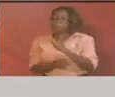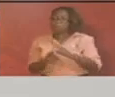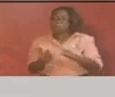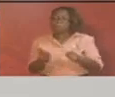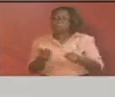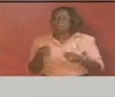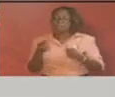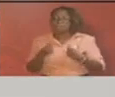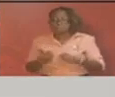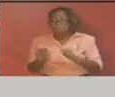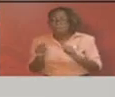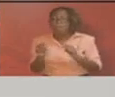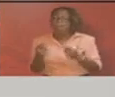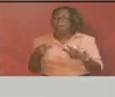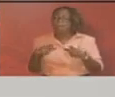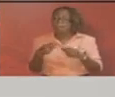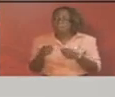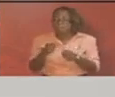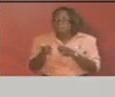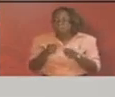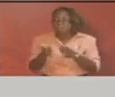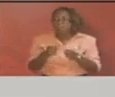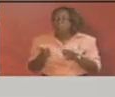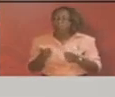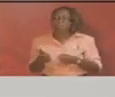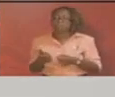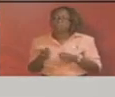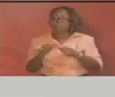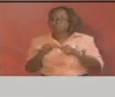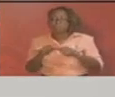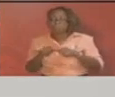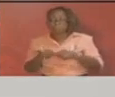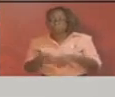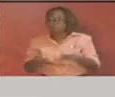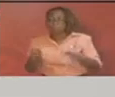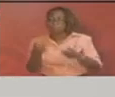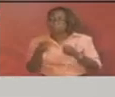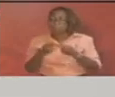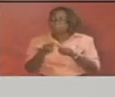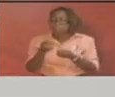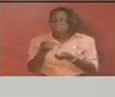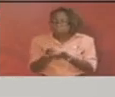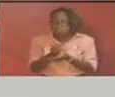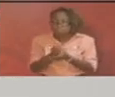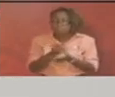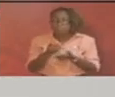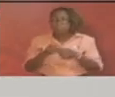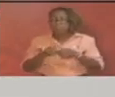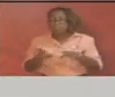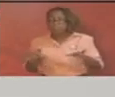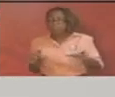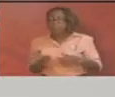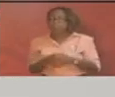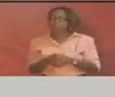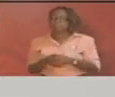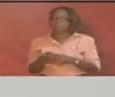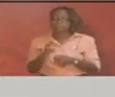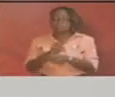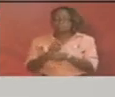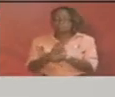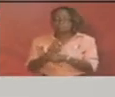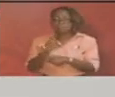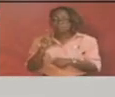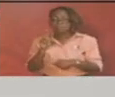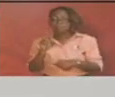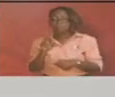different CMOHs. But from a spread of disease perspective, the virus doesn't stay within a county. People move, and the virus will move